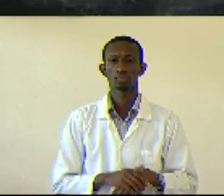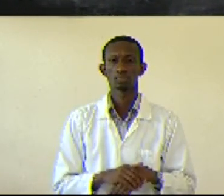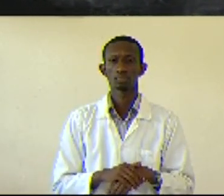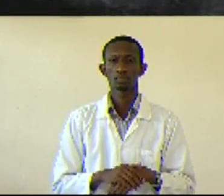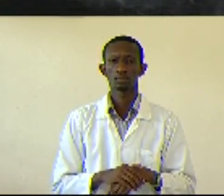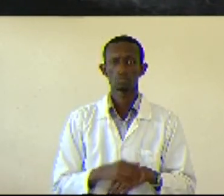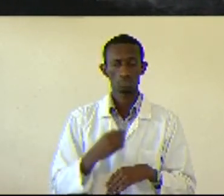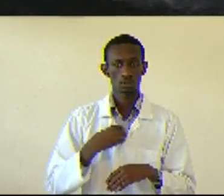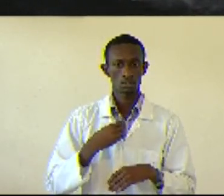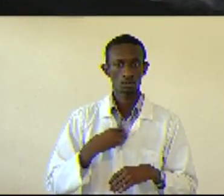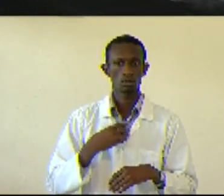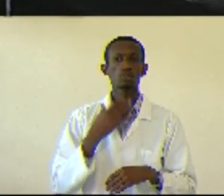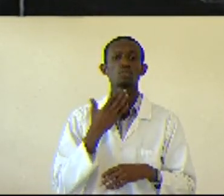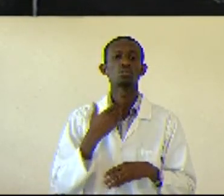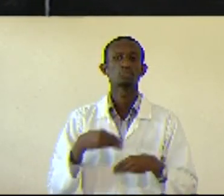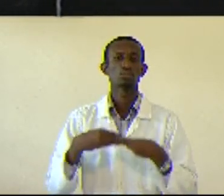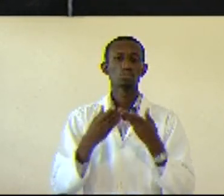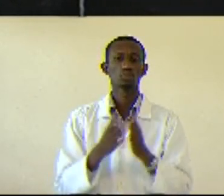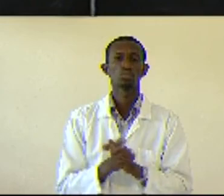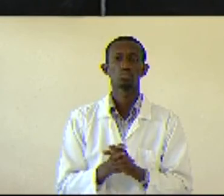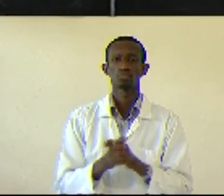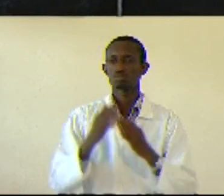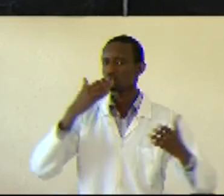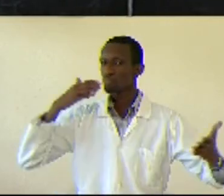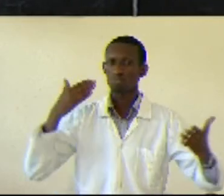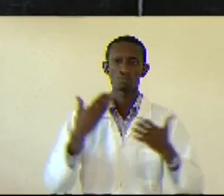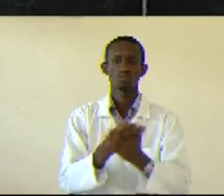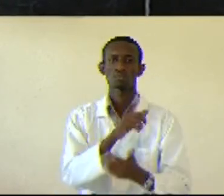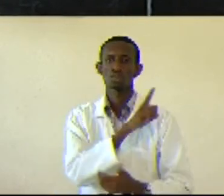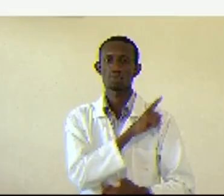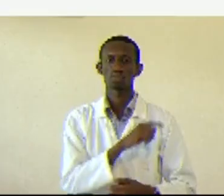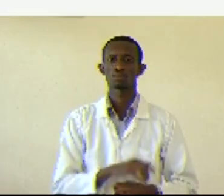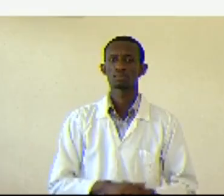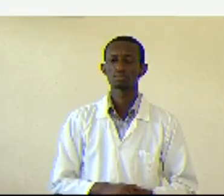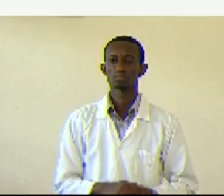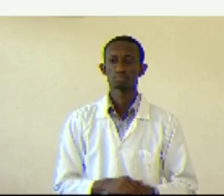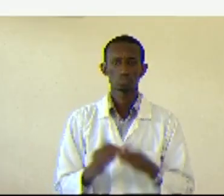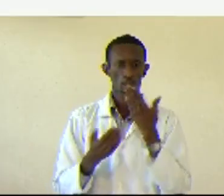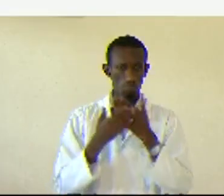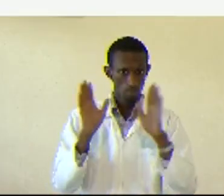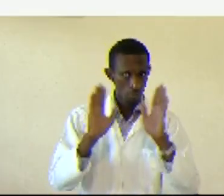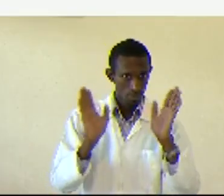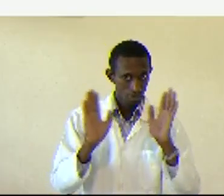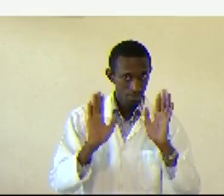I wish you all the best. Bye-bye.